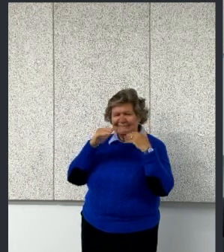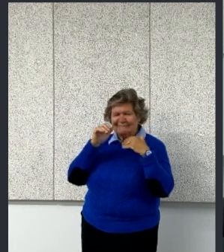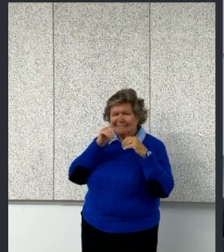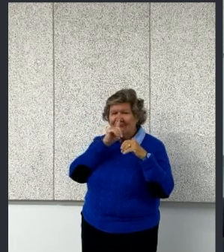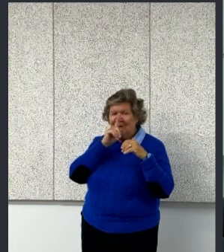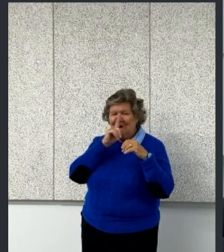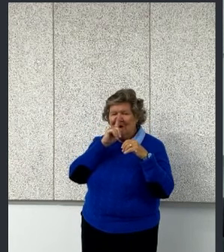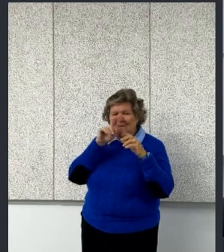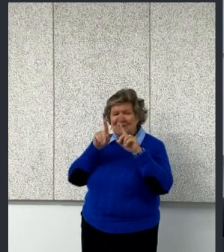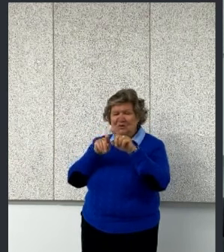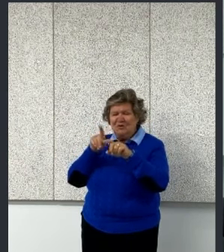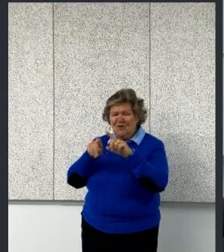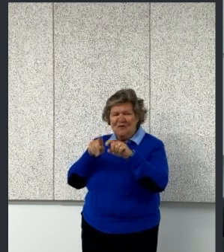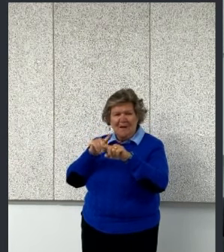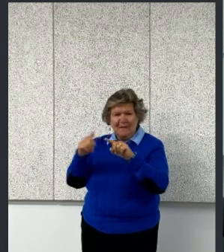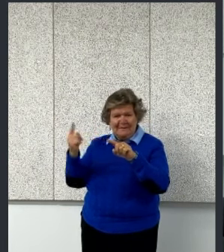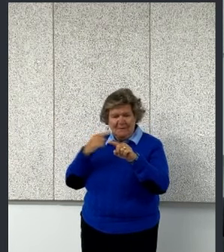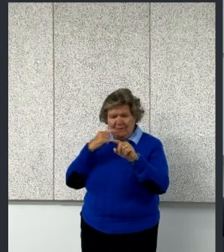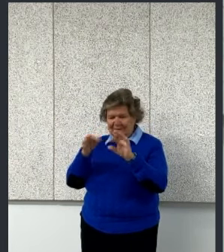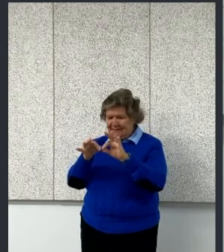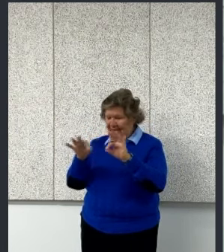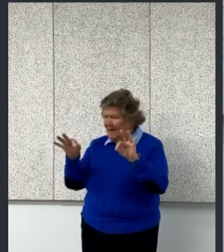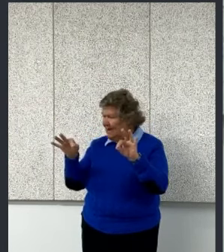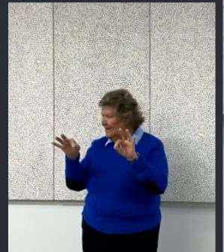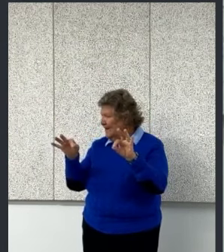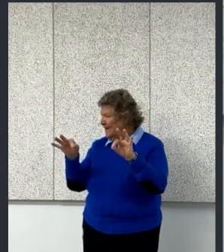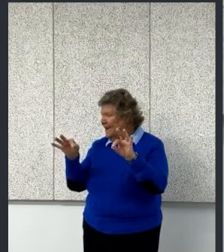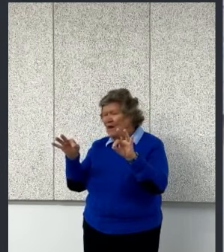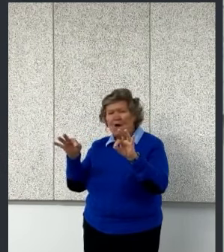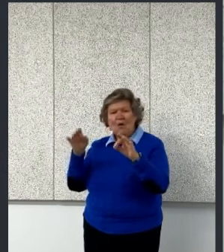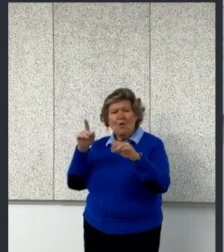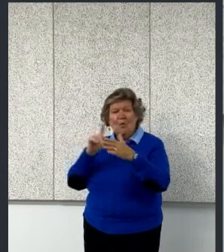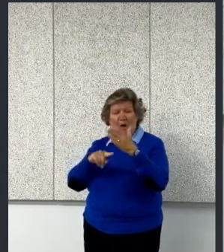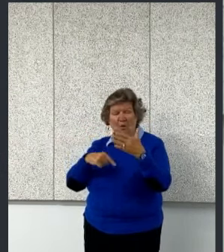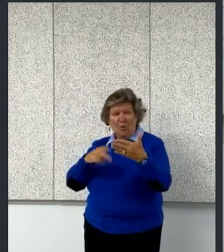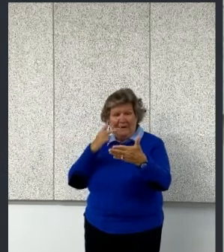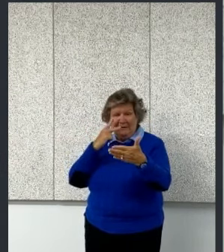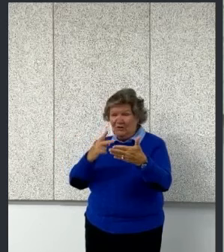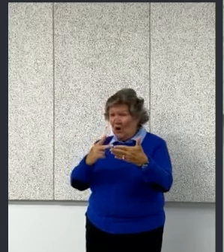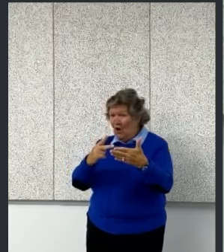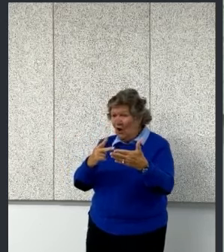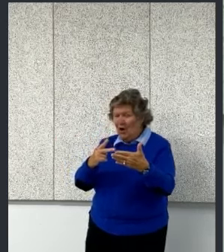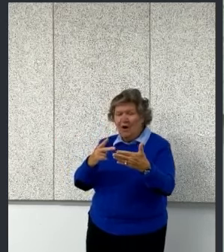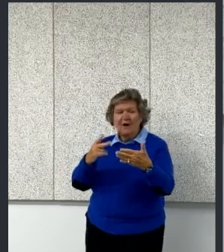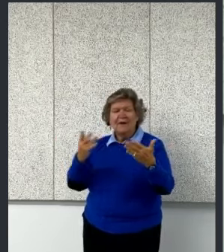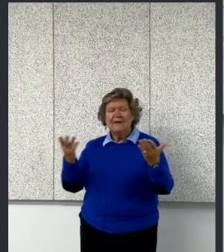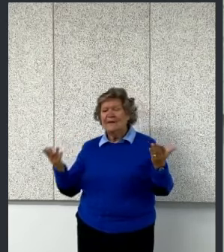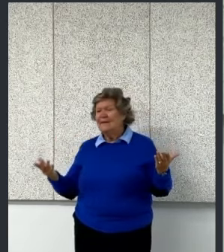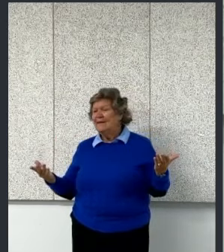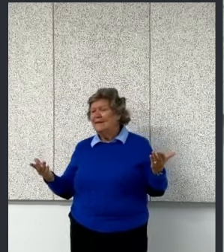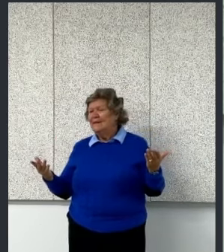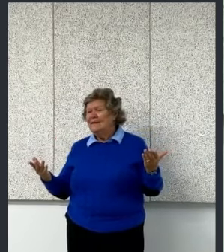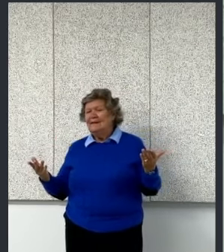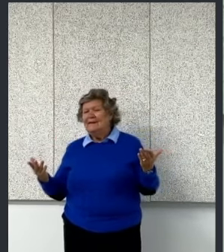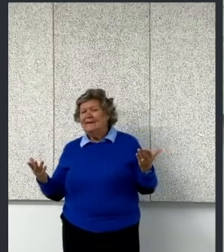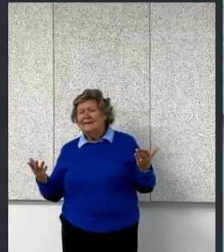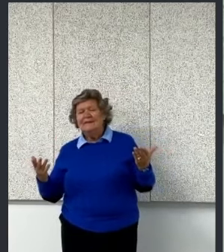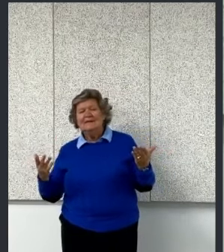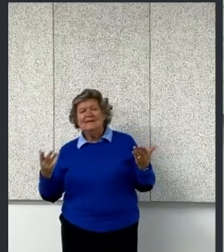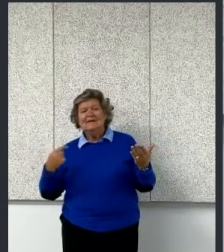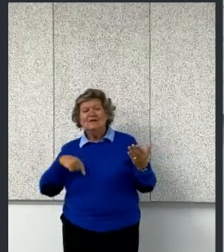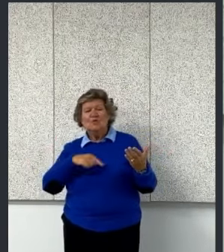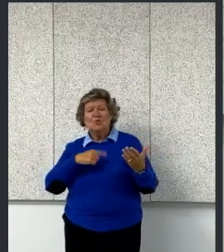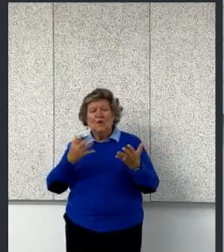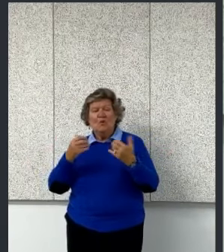no one was put on the spot, is that what really came through is how much we want our grantees